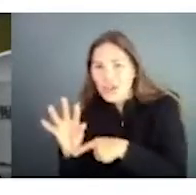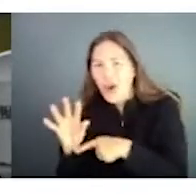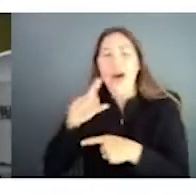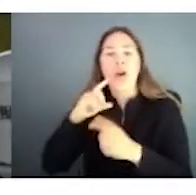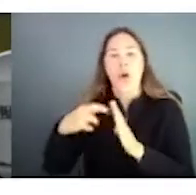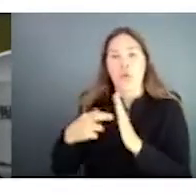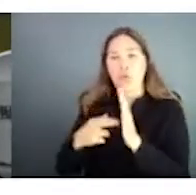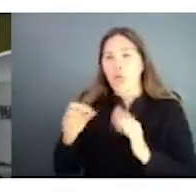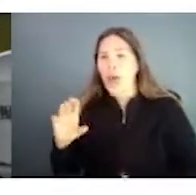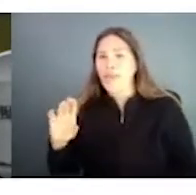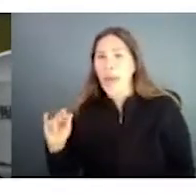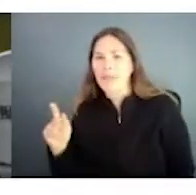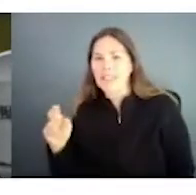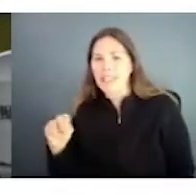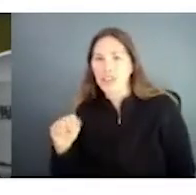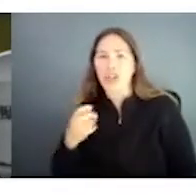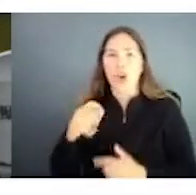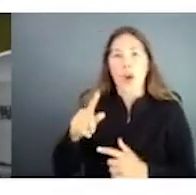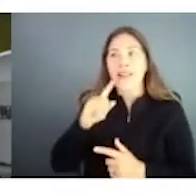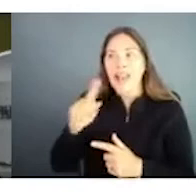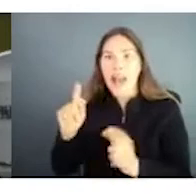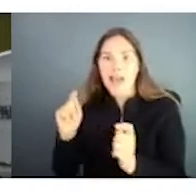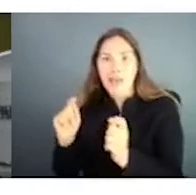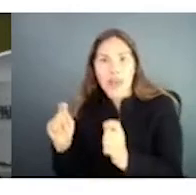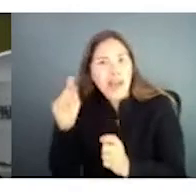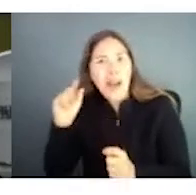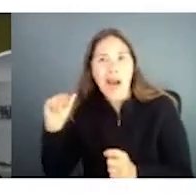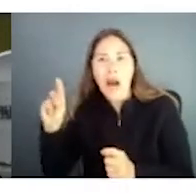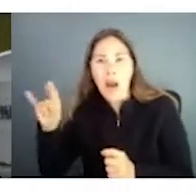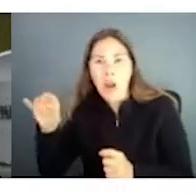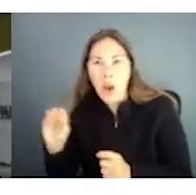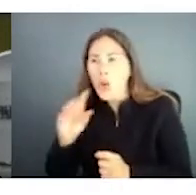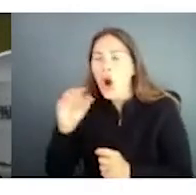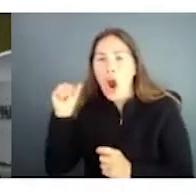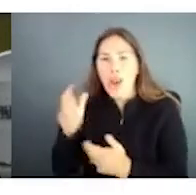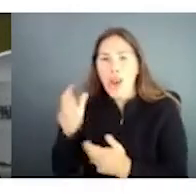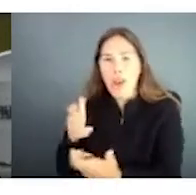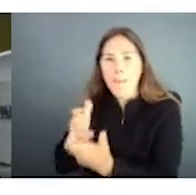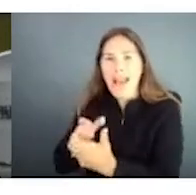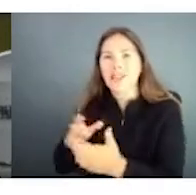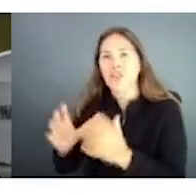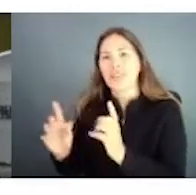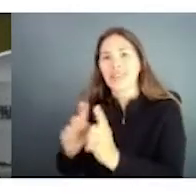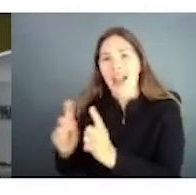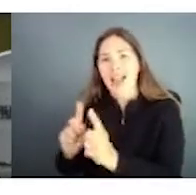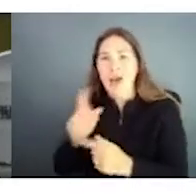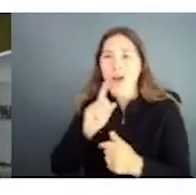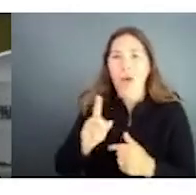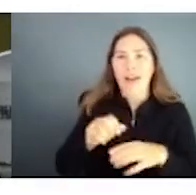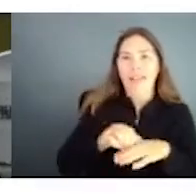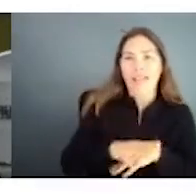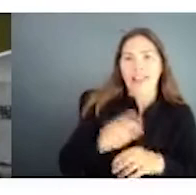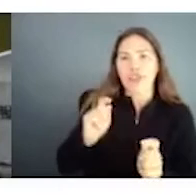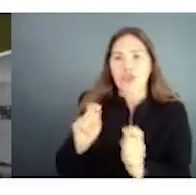of composition? Did I tweak the audio? Did I auto match dialogue? What have I done with effects and transitions? Have I